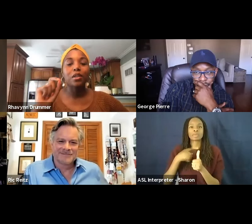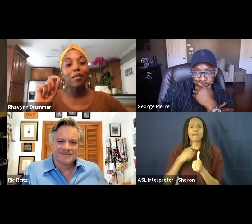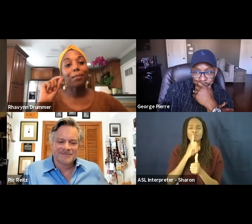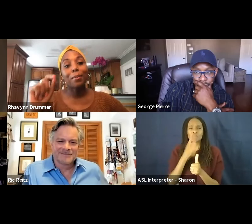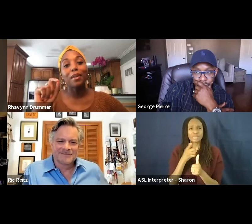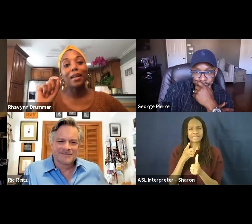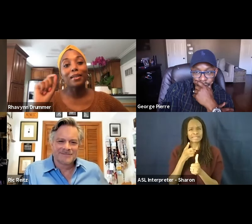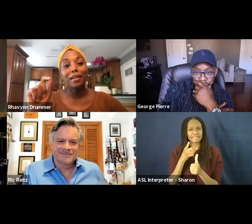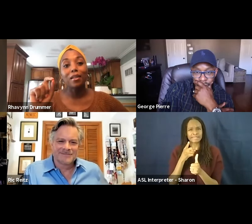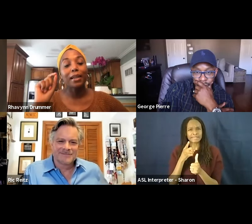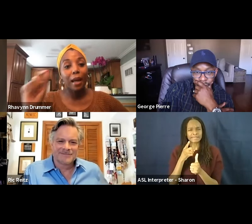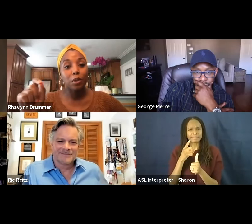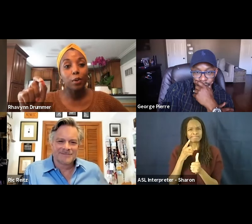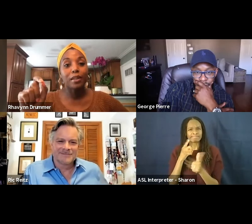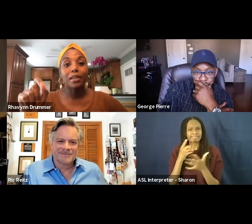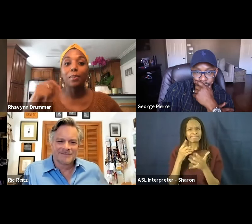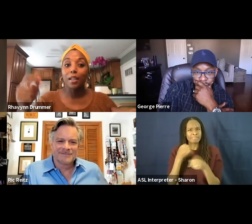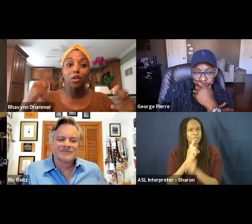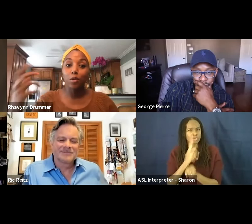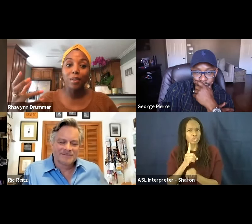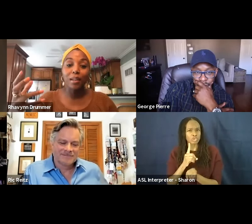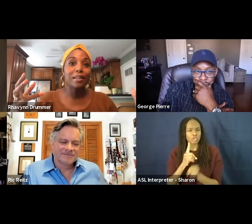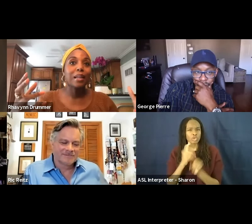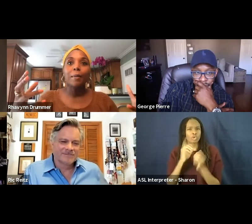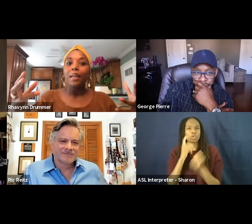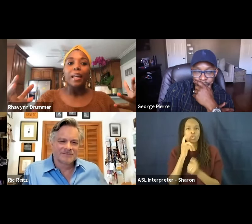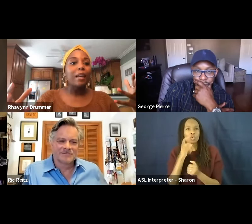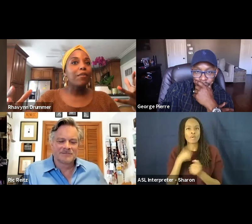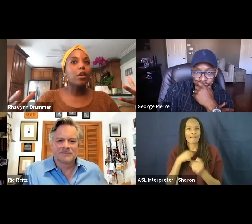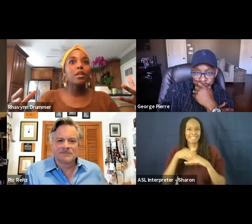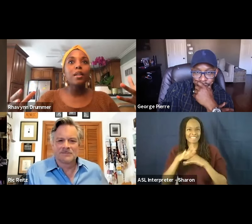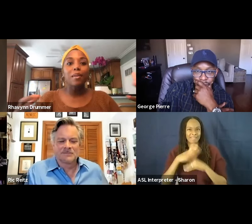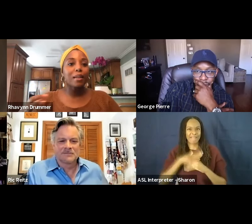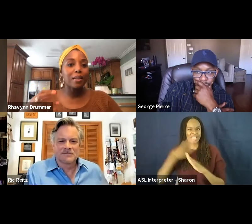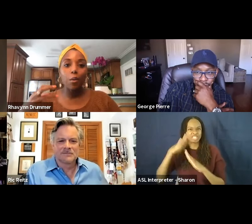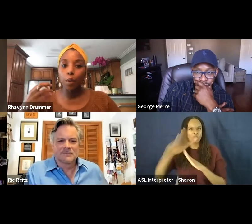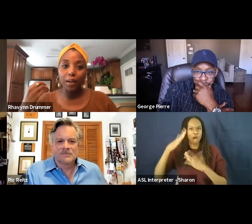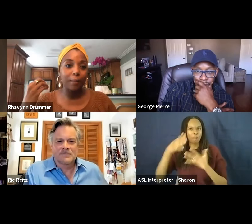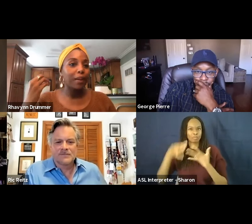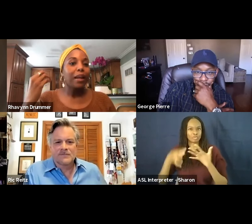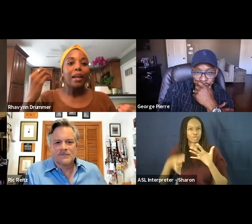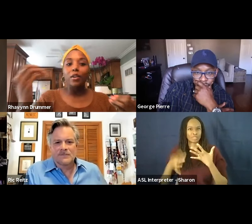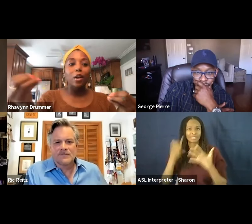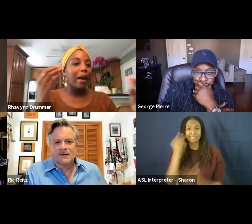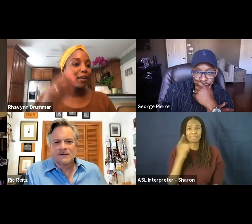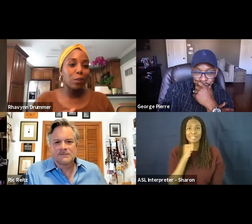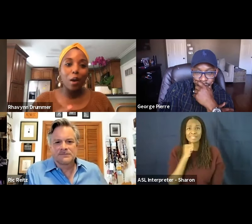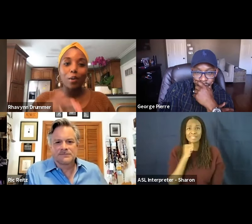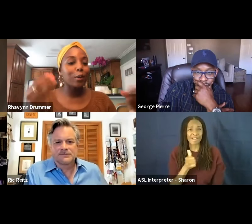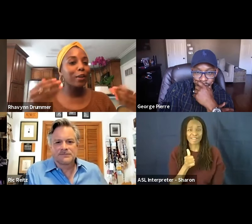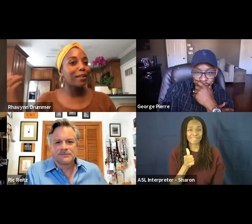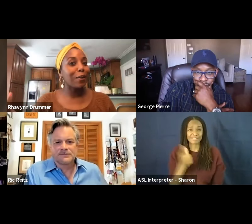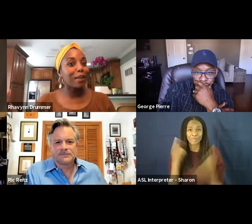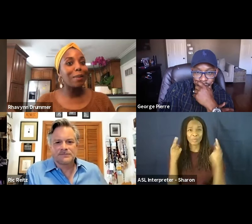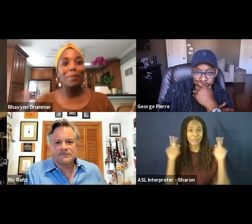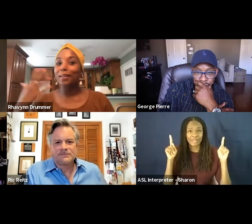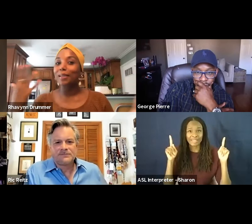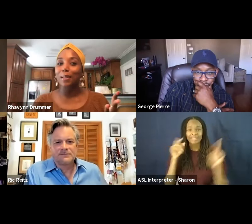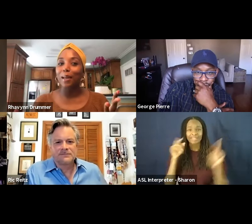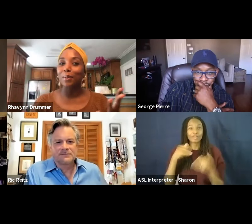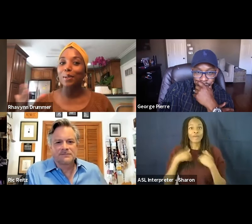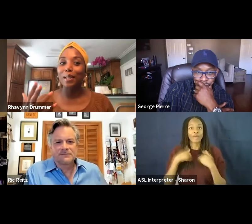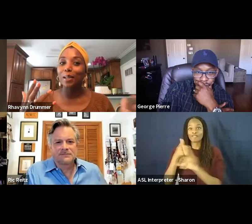conscious of the people that I send in my top choices, because the truth is, if there is something that's not working, you know, as we all know, you get a self-tape